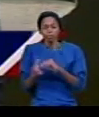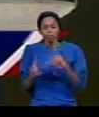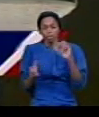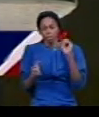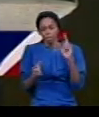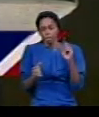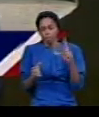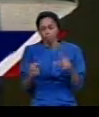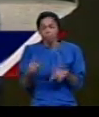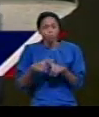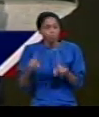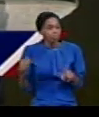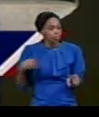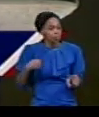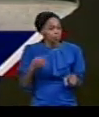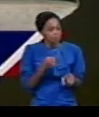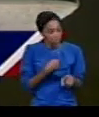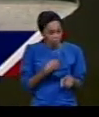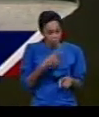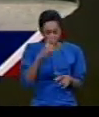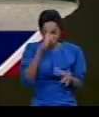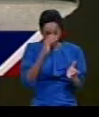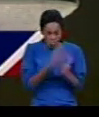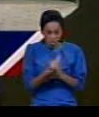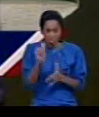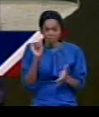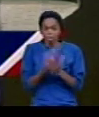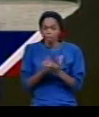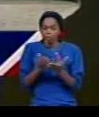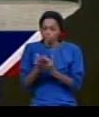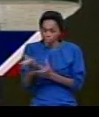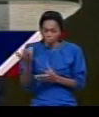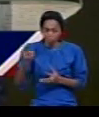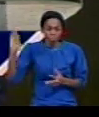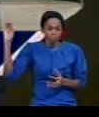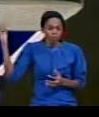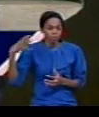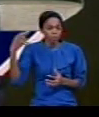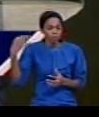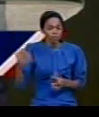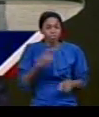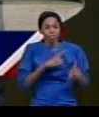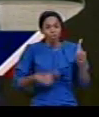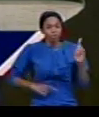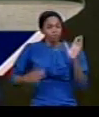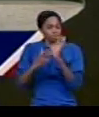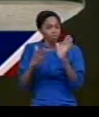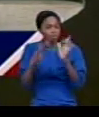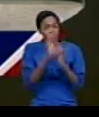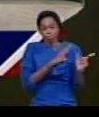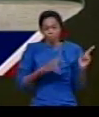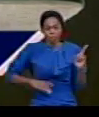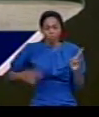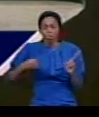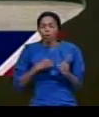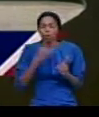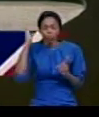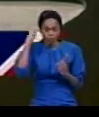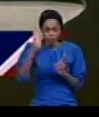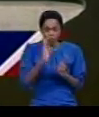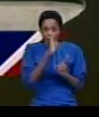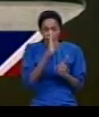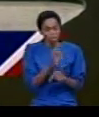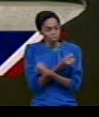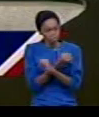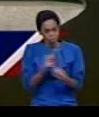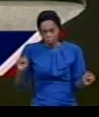we believe that through the grace of the Lord Jesus Christ, we shall